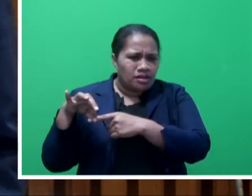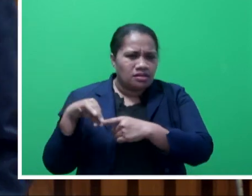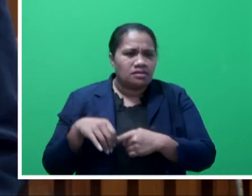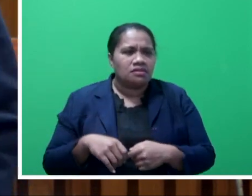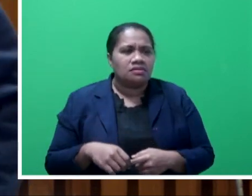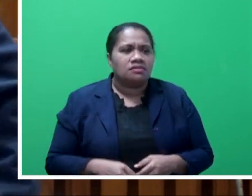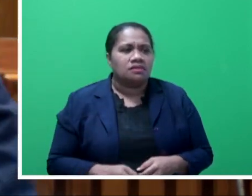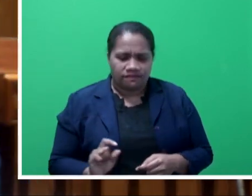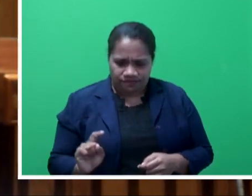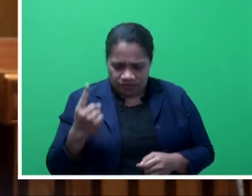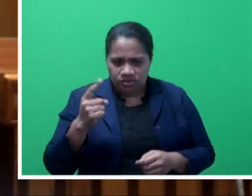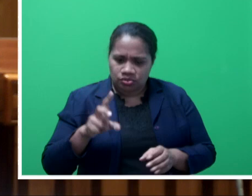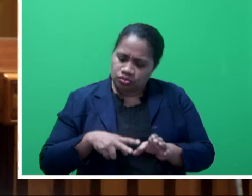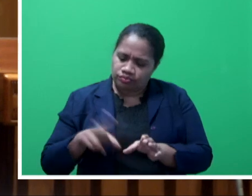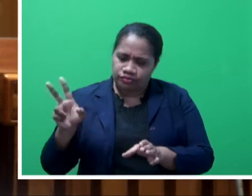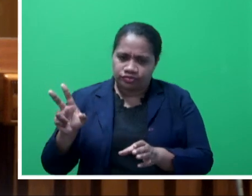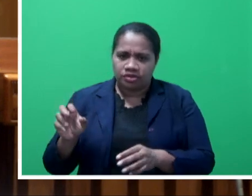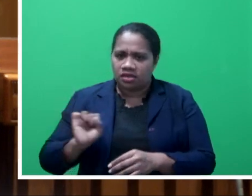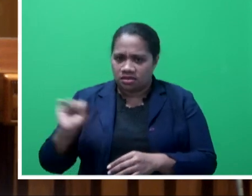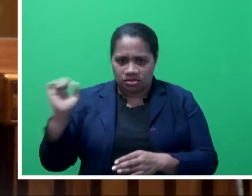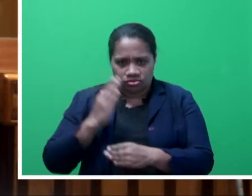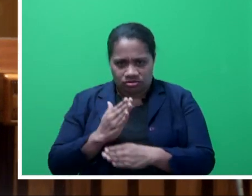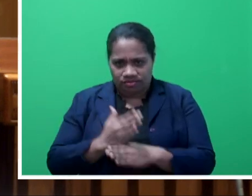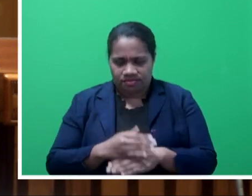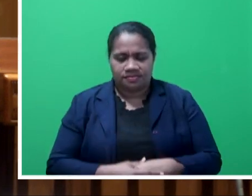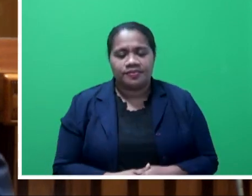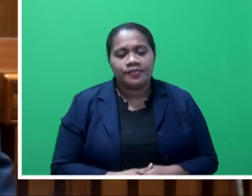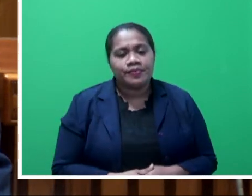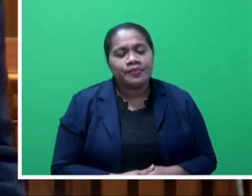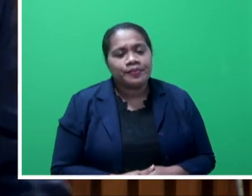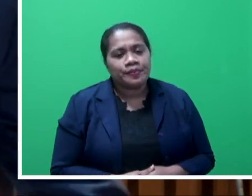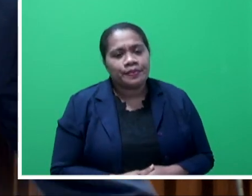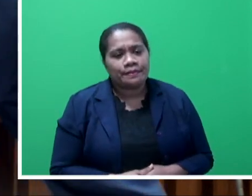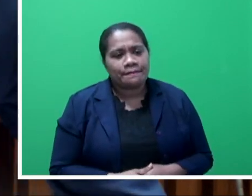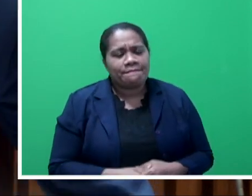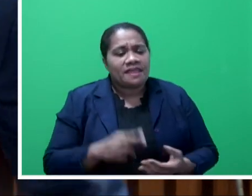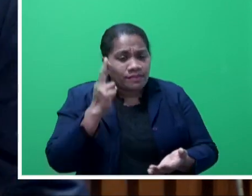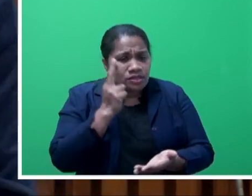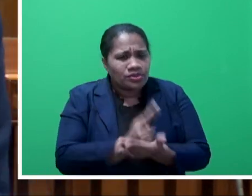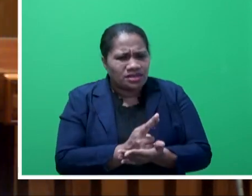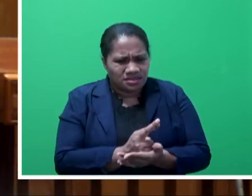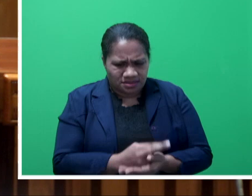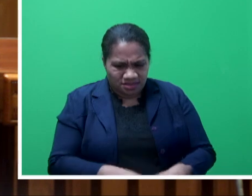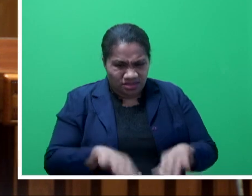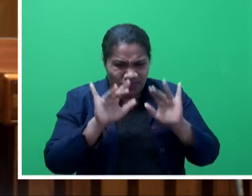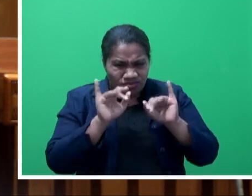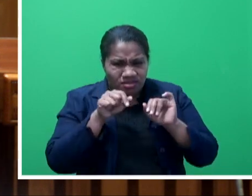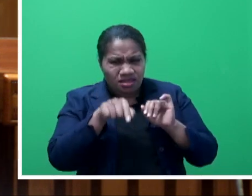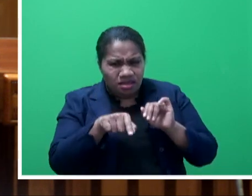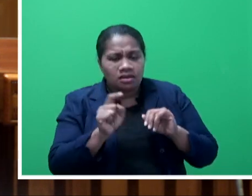job and their contracts. Mr. Speaker, sir, the reality of the matter is this,